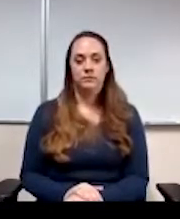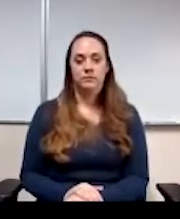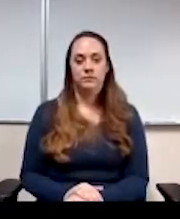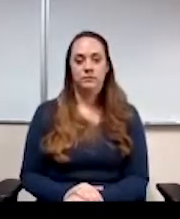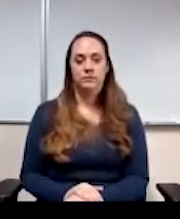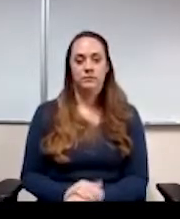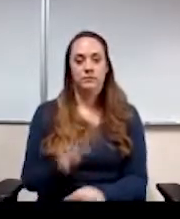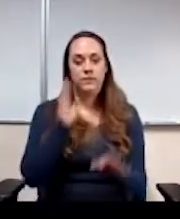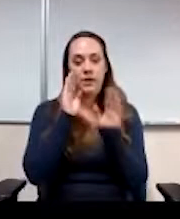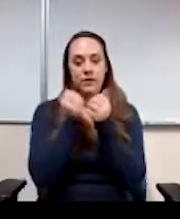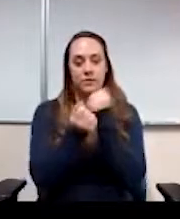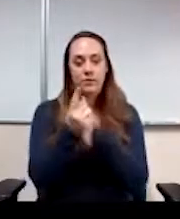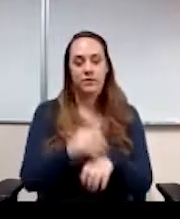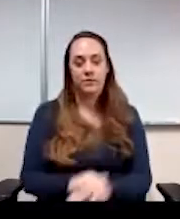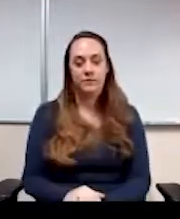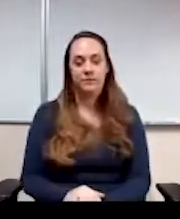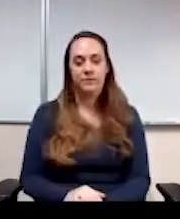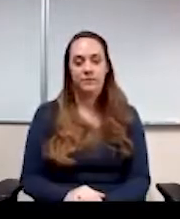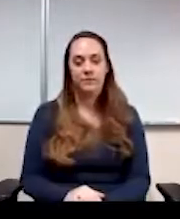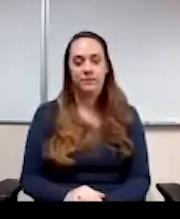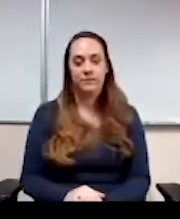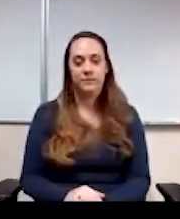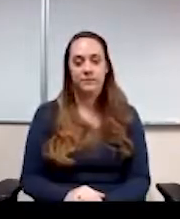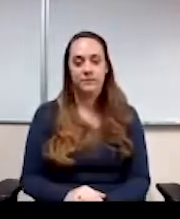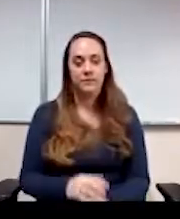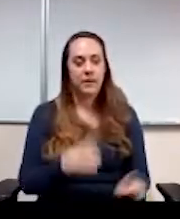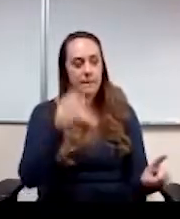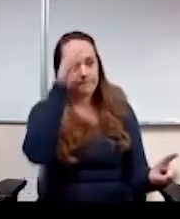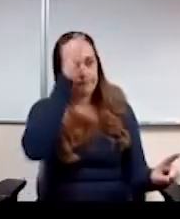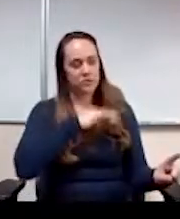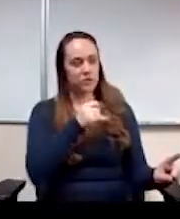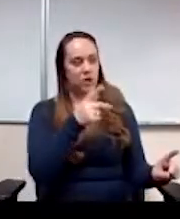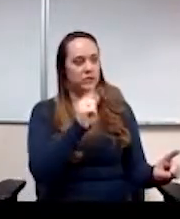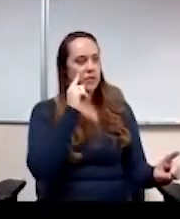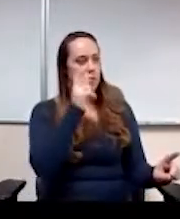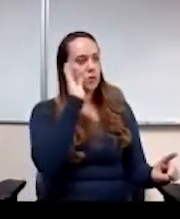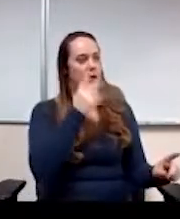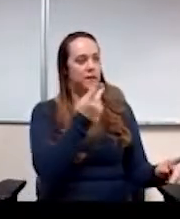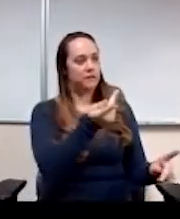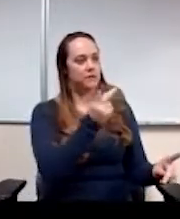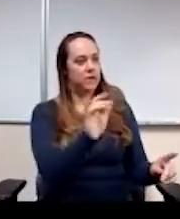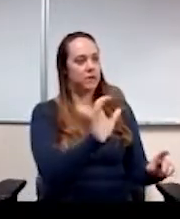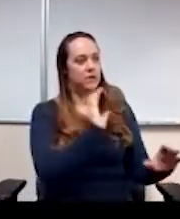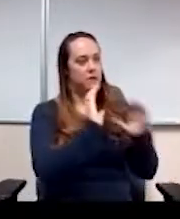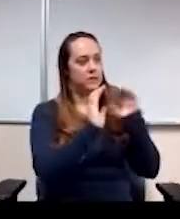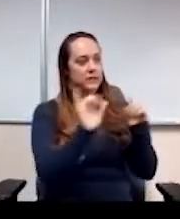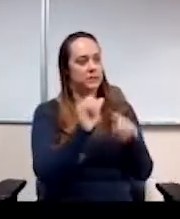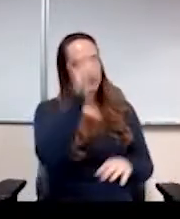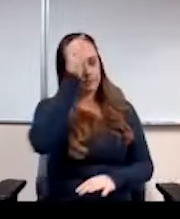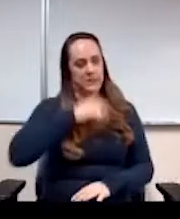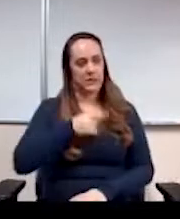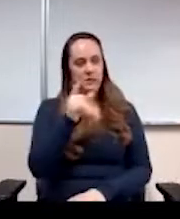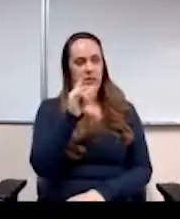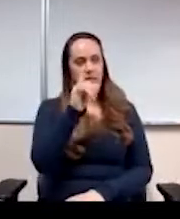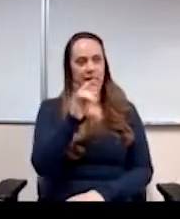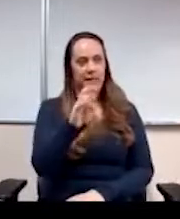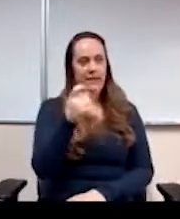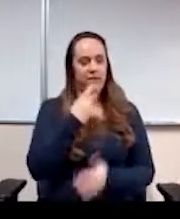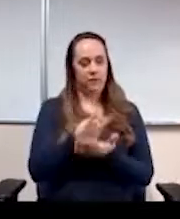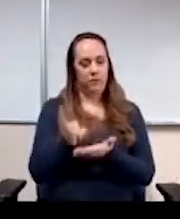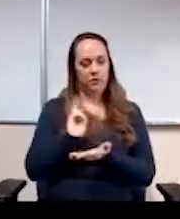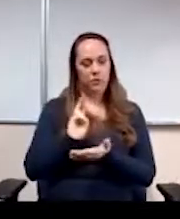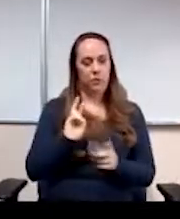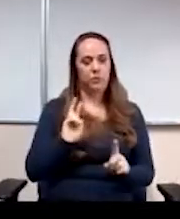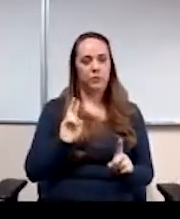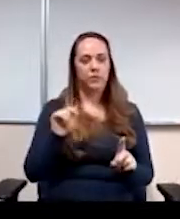Everybody. Mr. Salt, I thought we might have a conversation similar to the one that me and Mr. LaValle had a couple of weeks ago. Is he